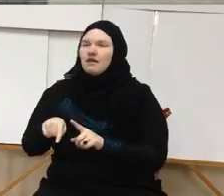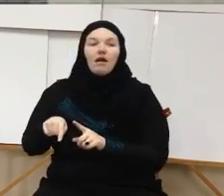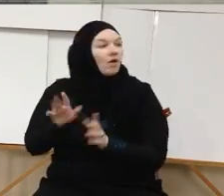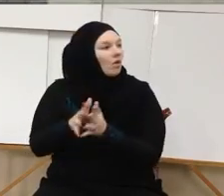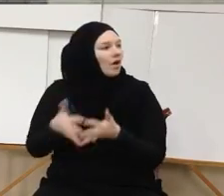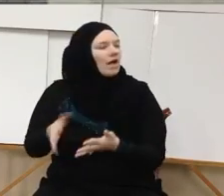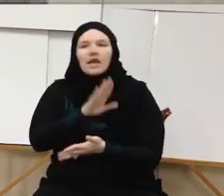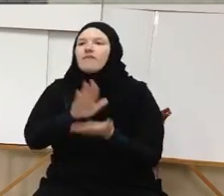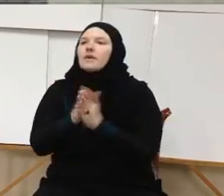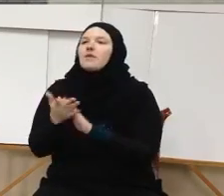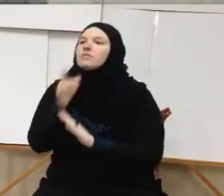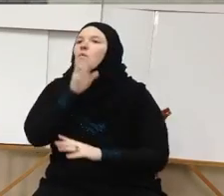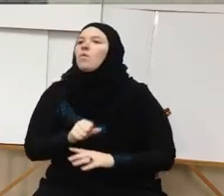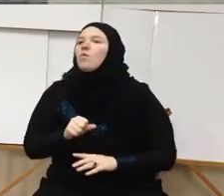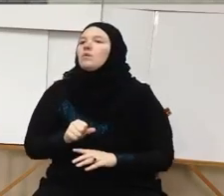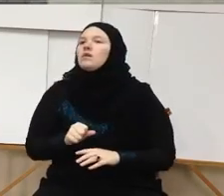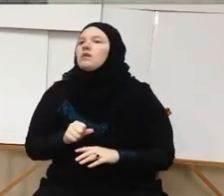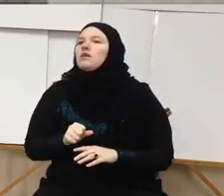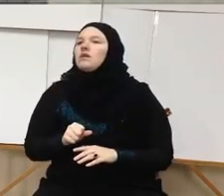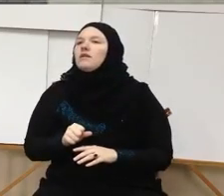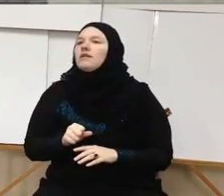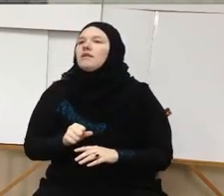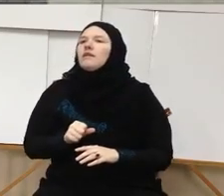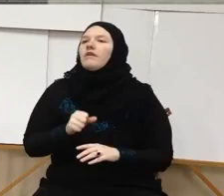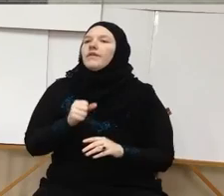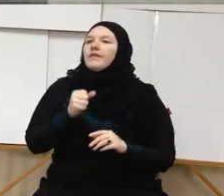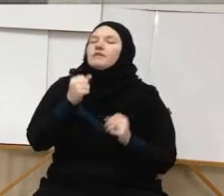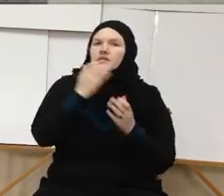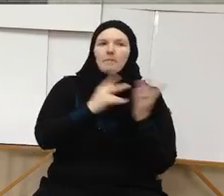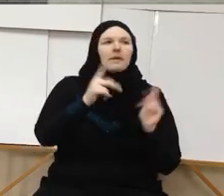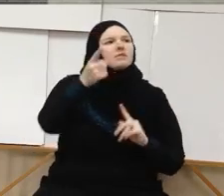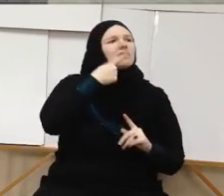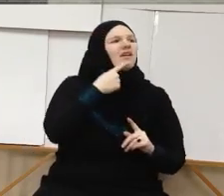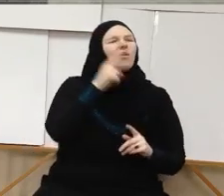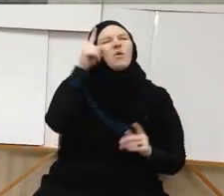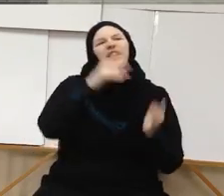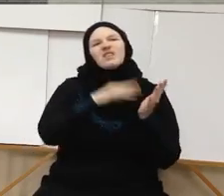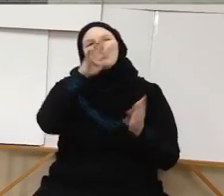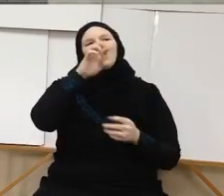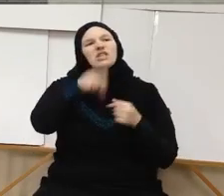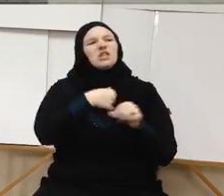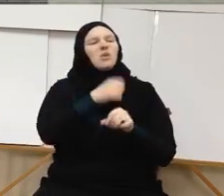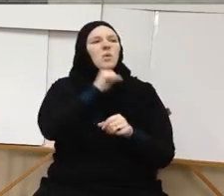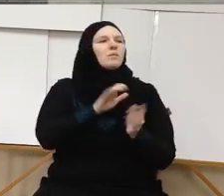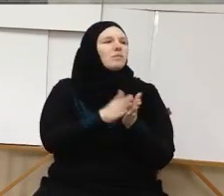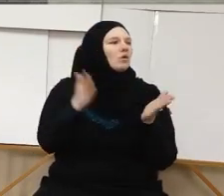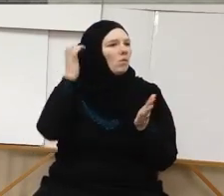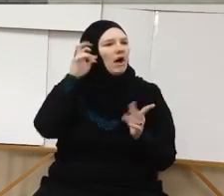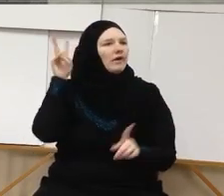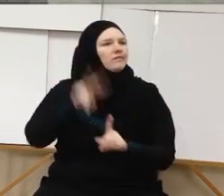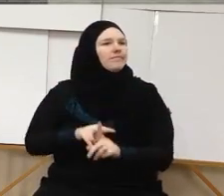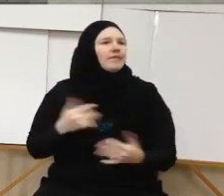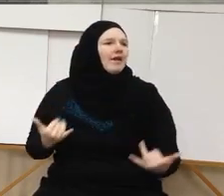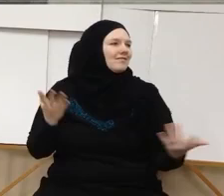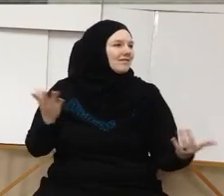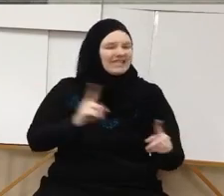old. Like some people today say, a 1400-year-old book, how come you want to use it for contemporary